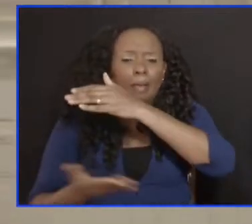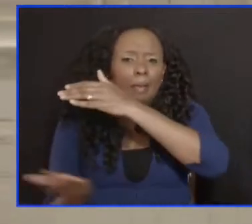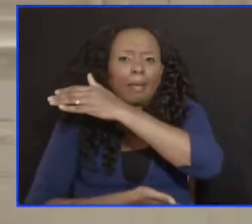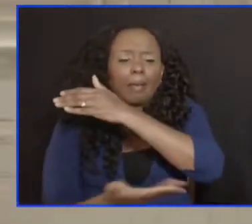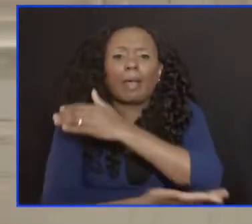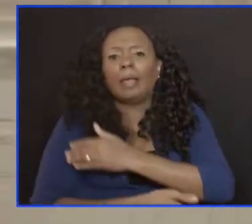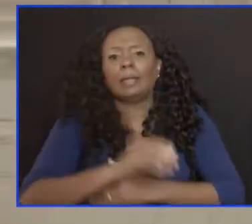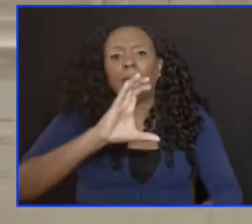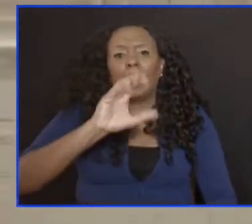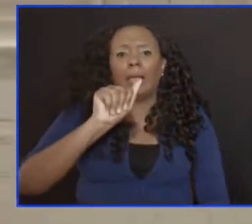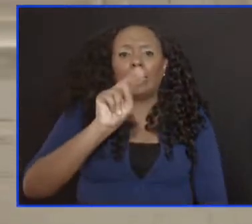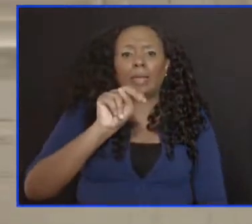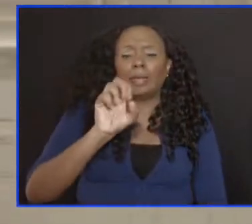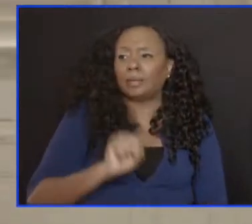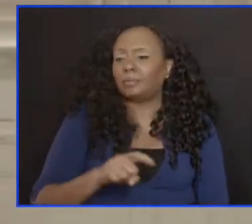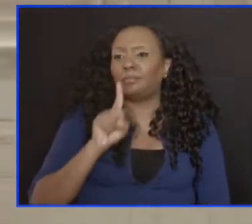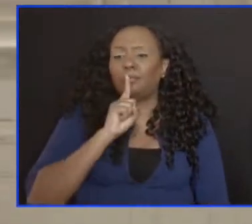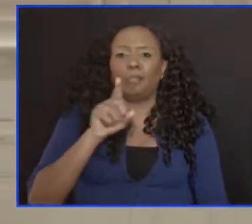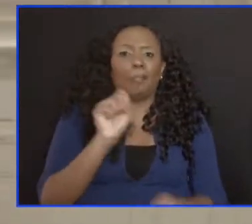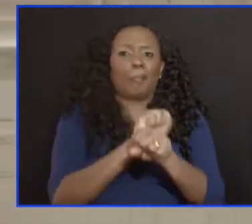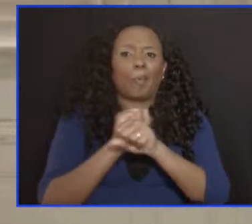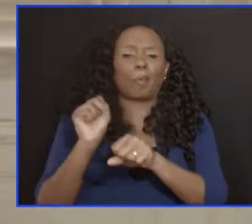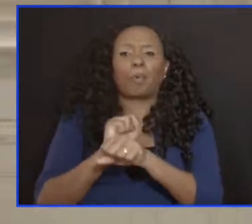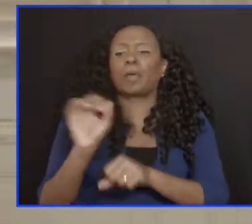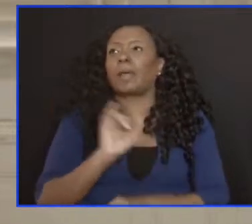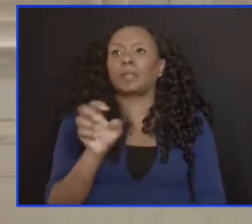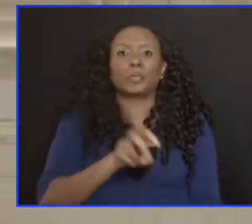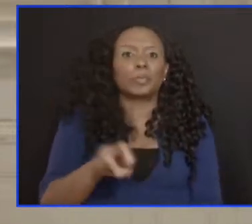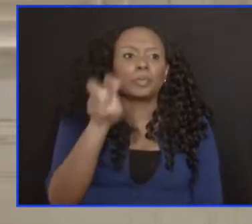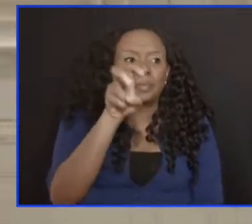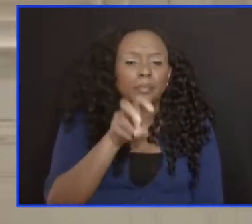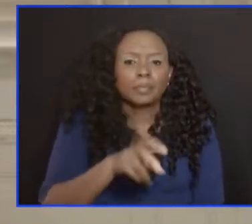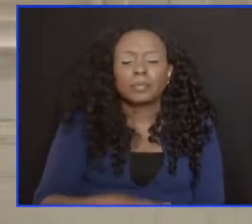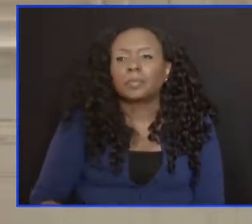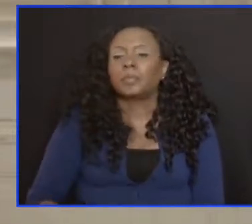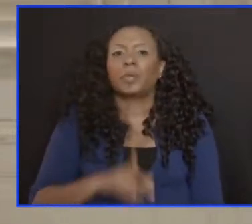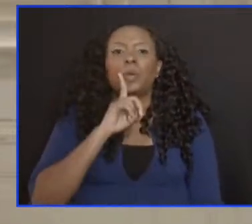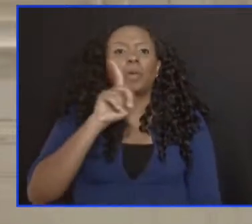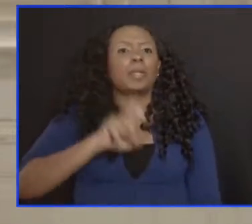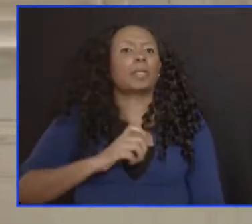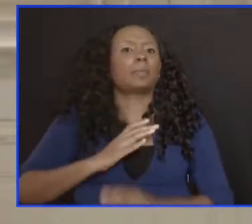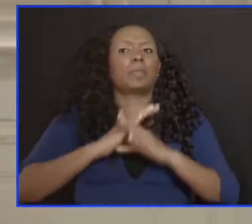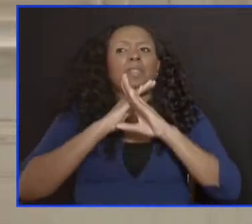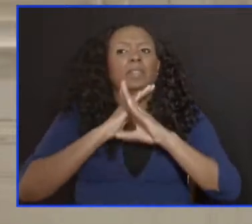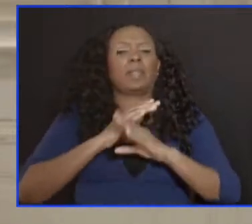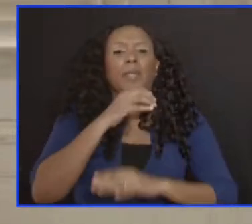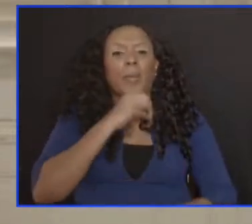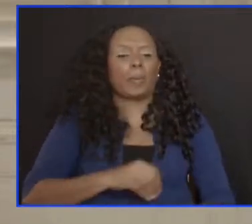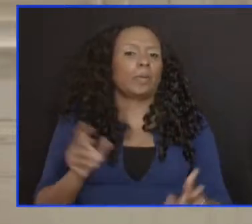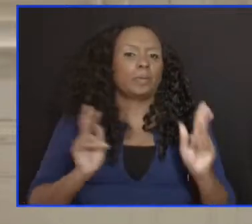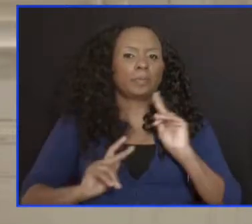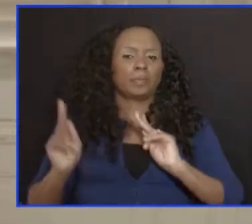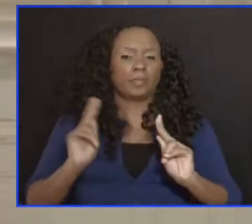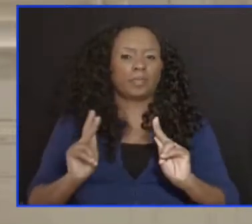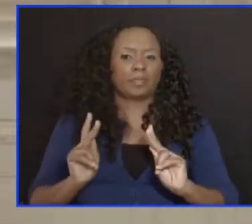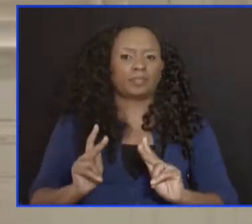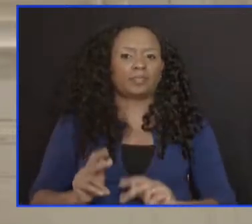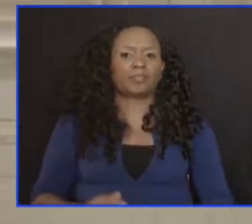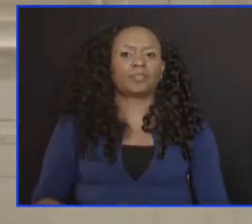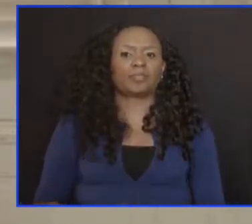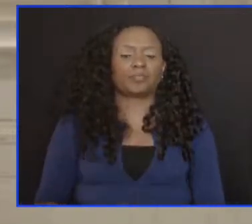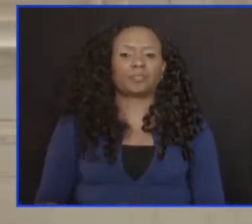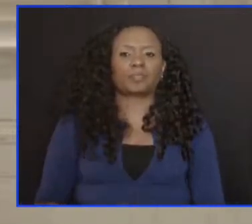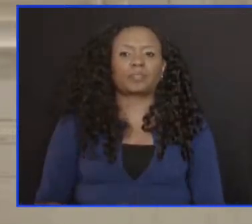ground, working in some of the more strategic areas in this country, whether it be tourism, and so we need to defend them. And we are all,